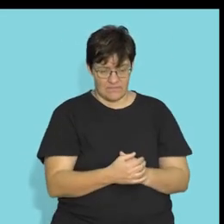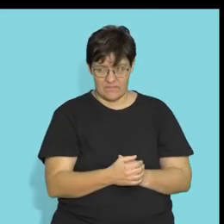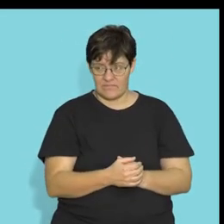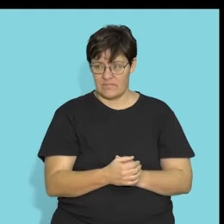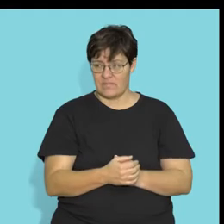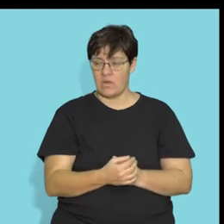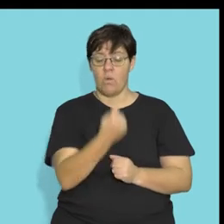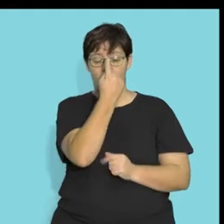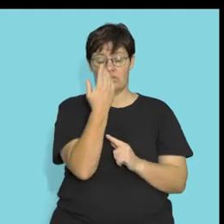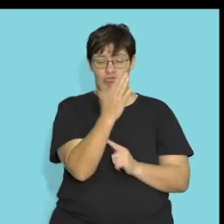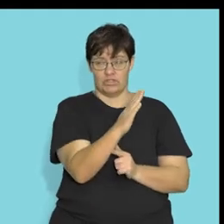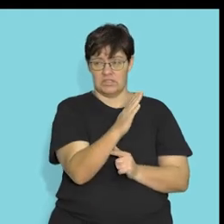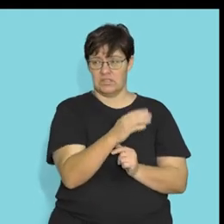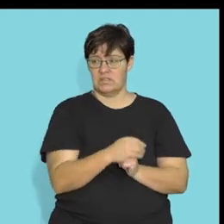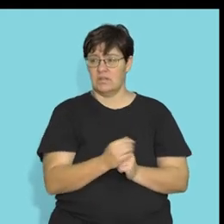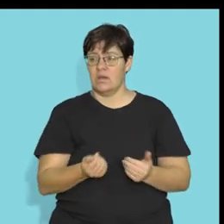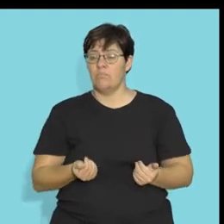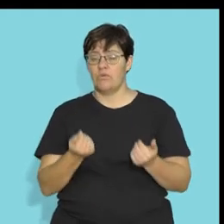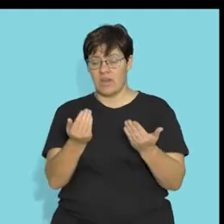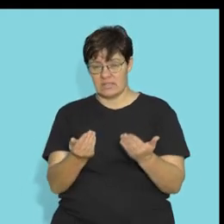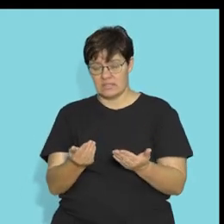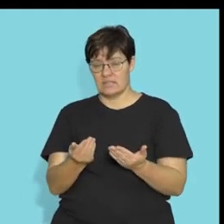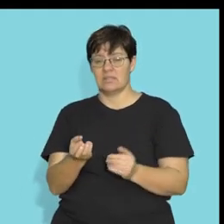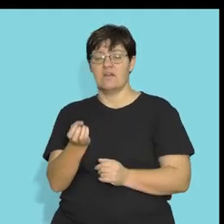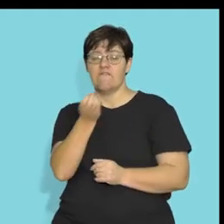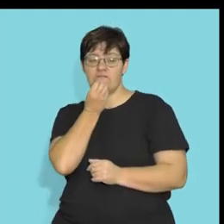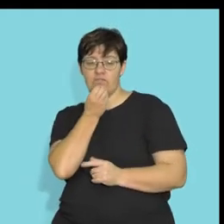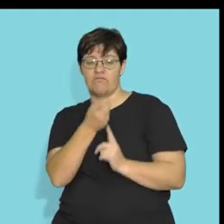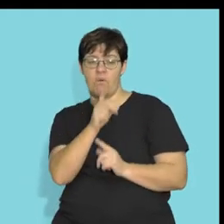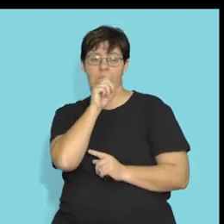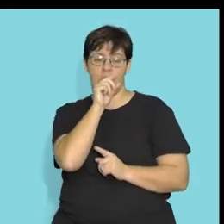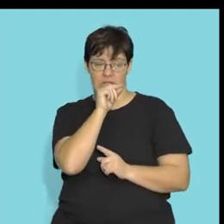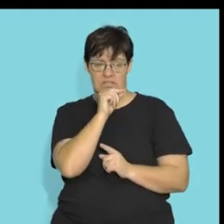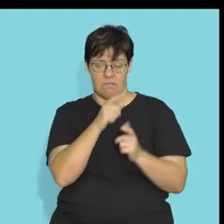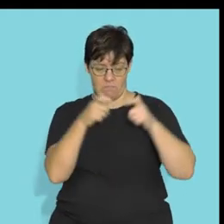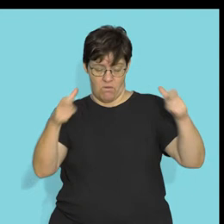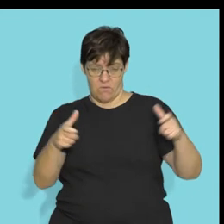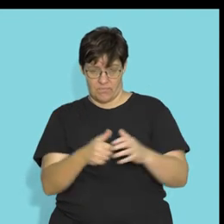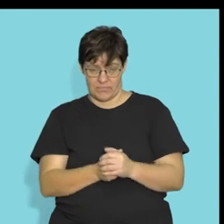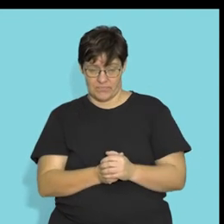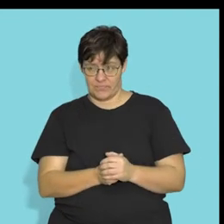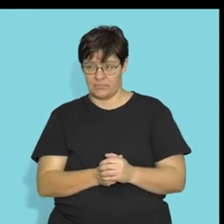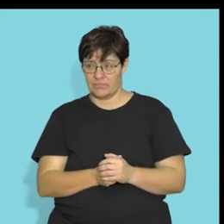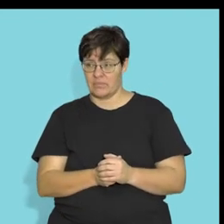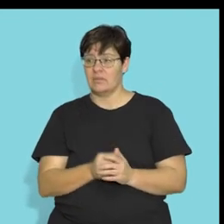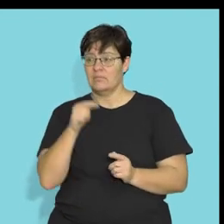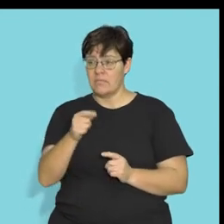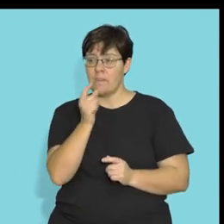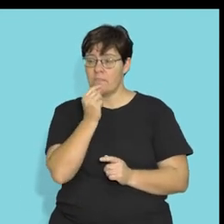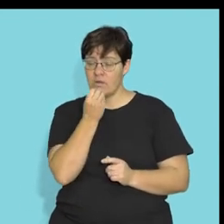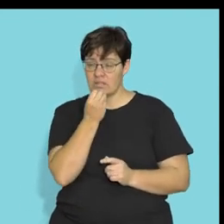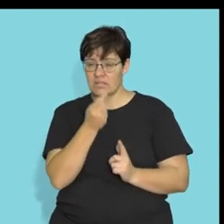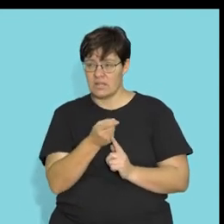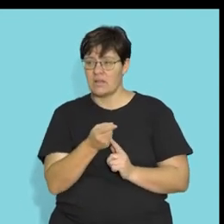case, a single tree provides a habitat and food for different herbivores, birds. In turn, these birds